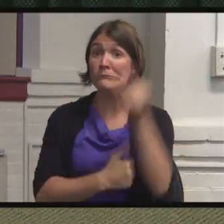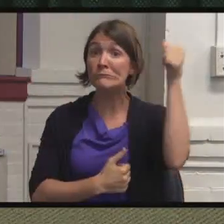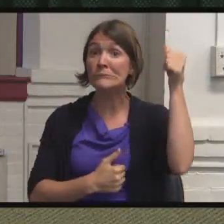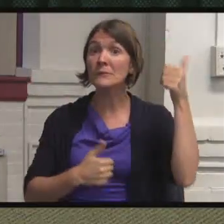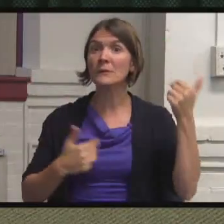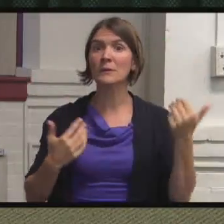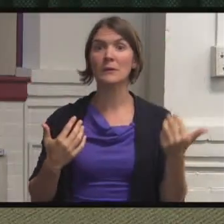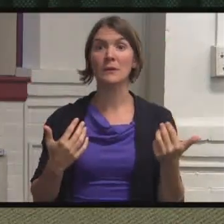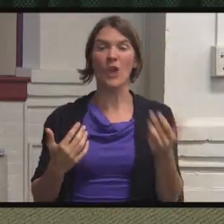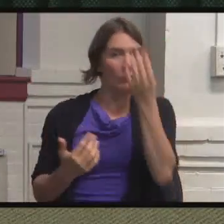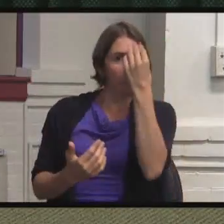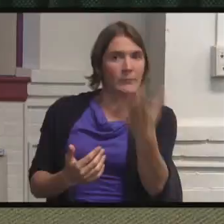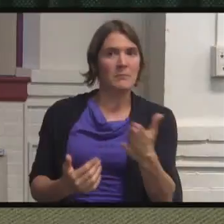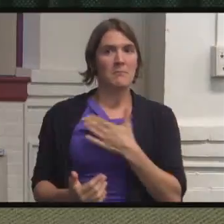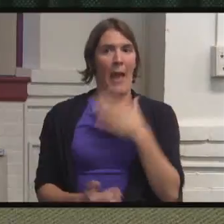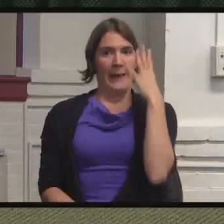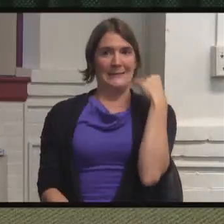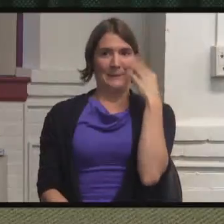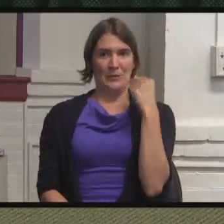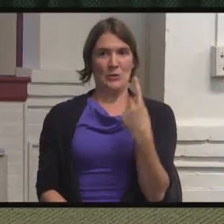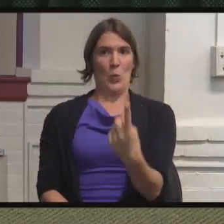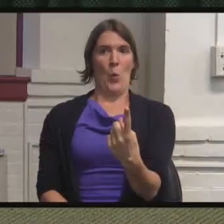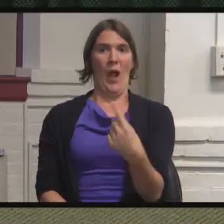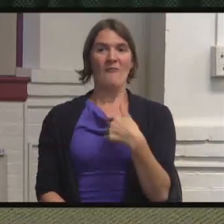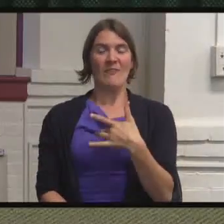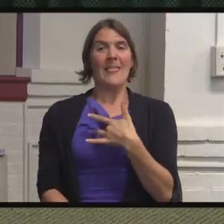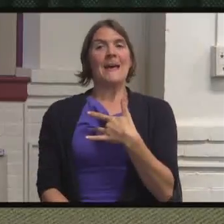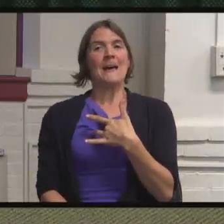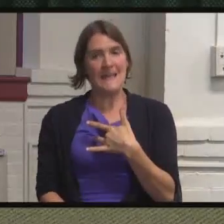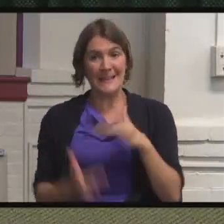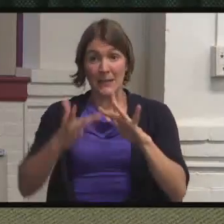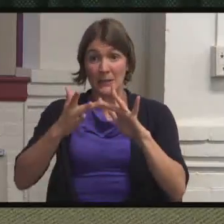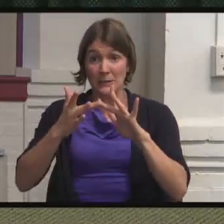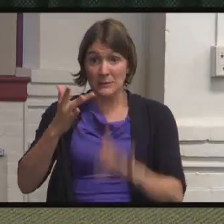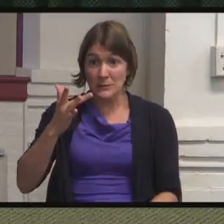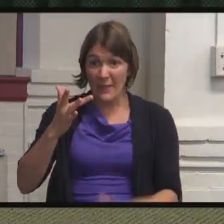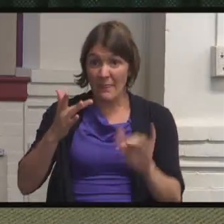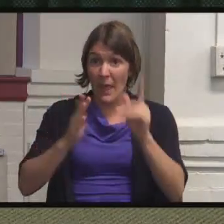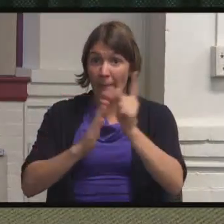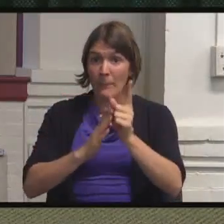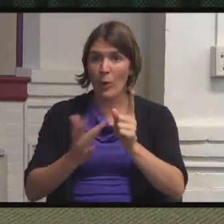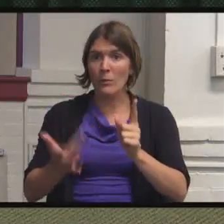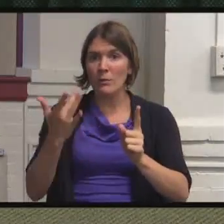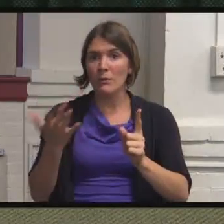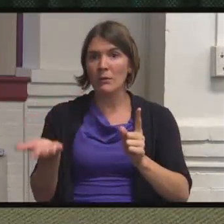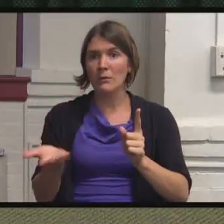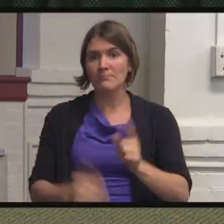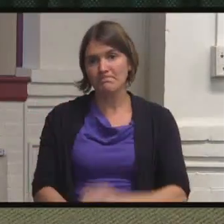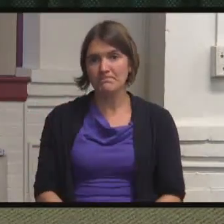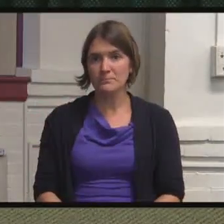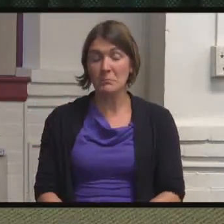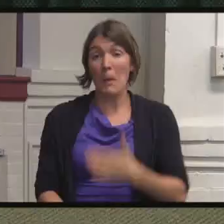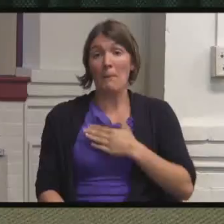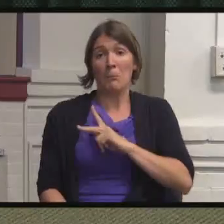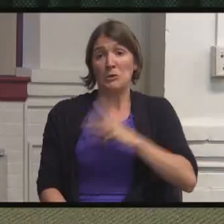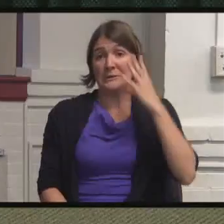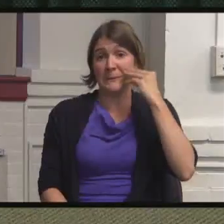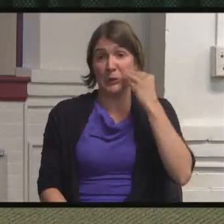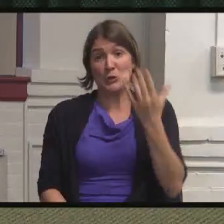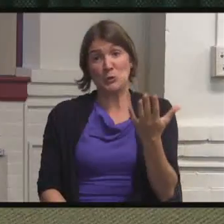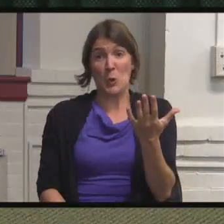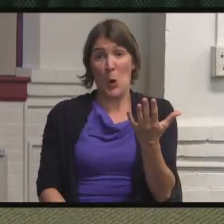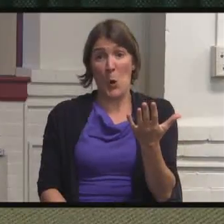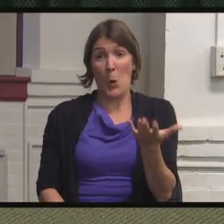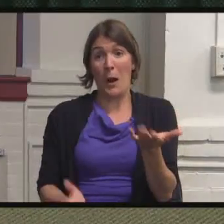That's all that happened to me, and that's the only thing I can relate to what happened in that section to me personally. So, you know, I